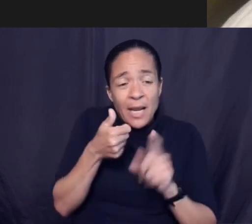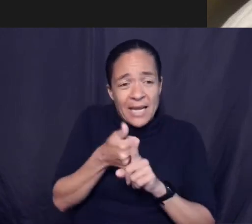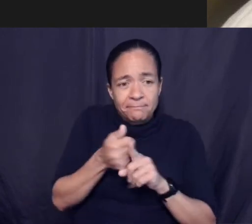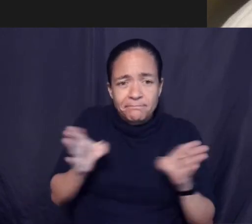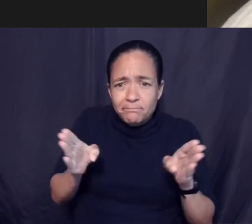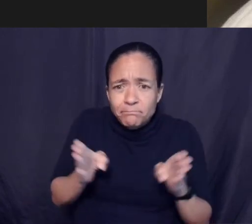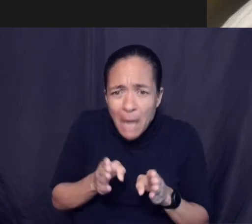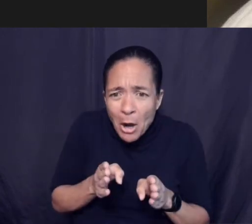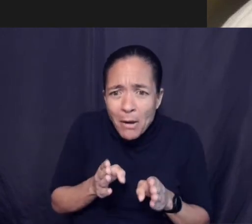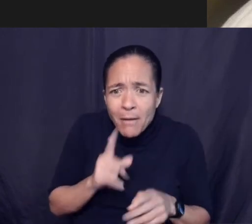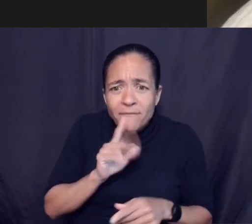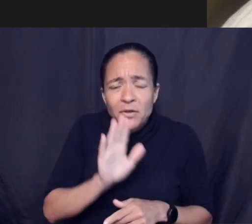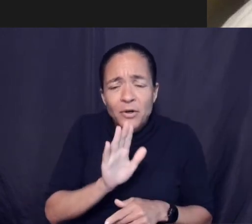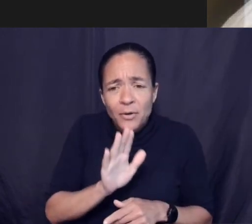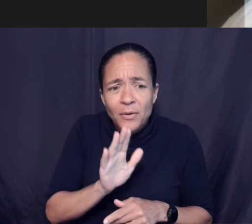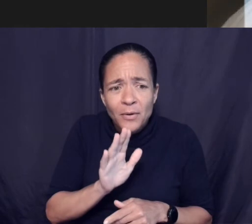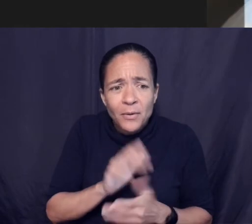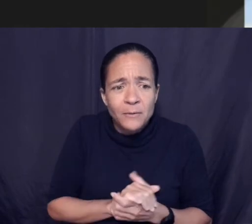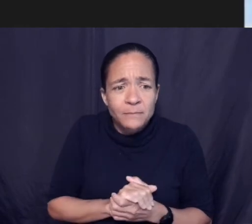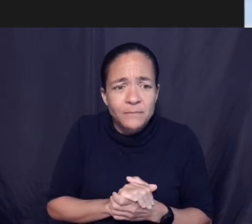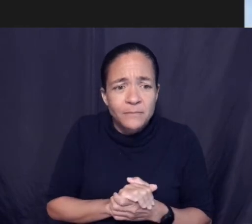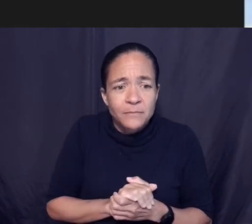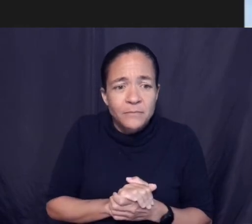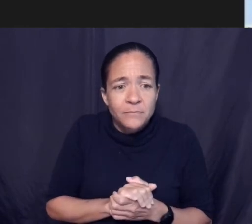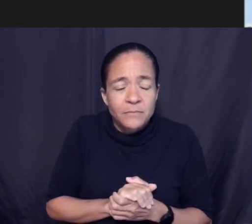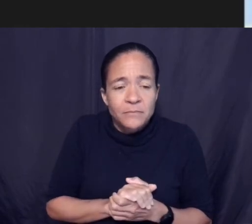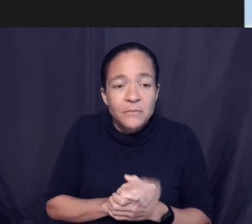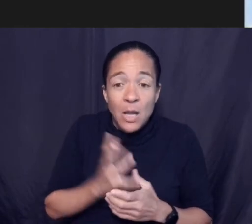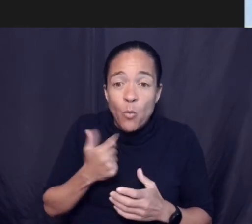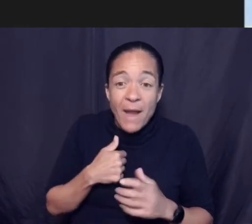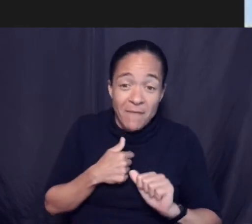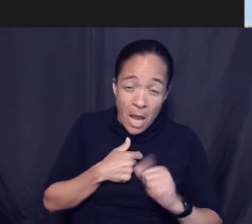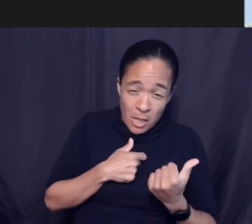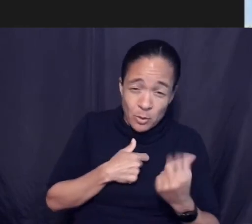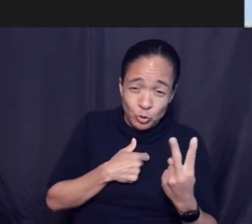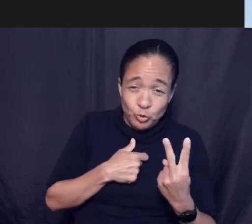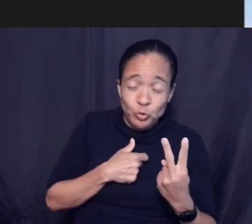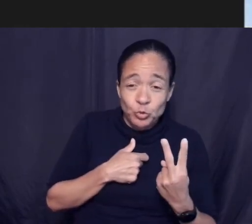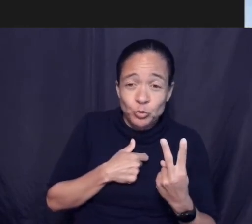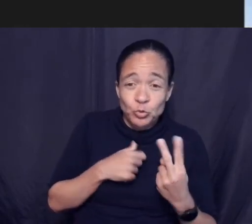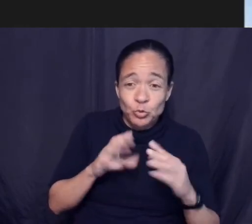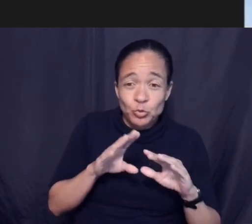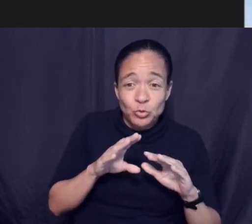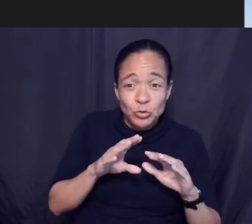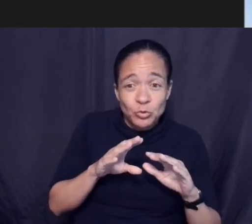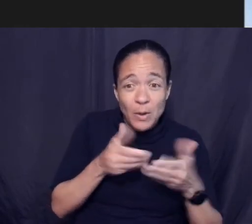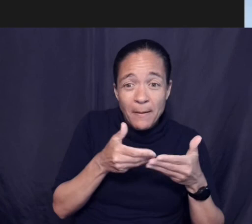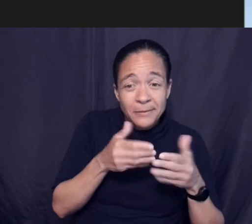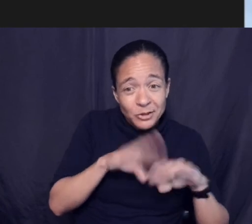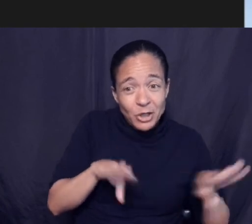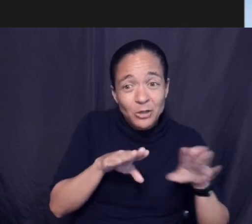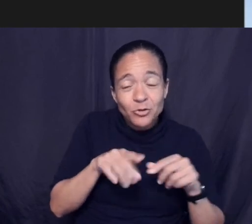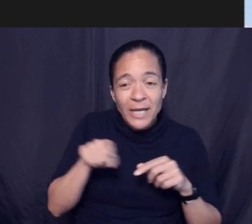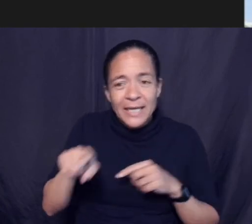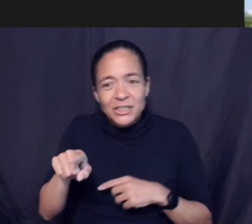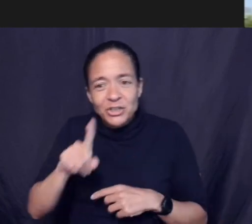very small for her age, but she was the biggest one of our other 2 kids. So we was oh, we got a